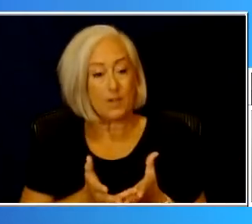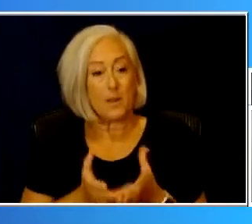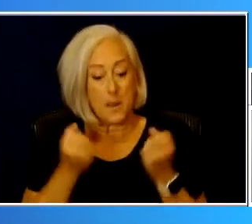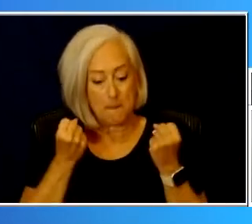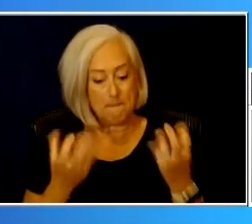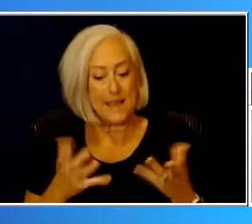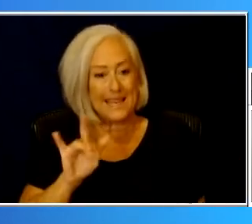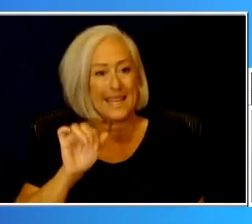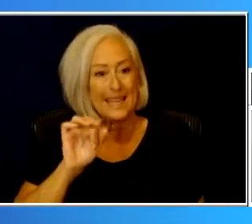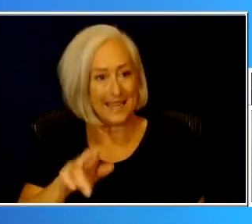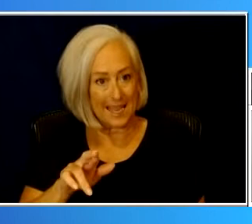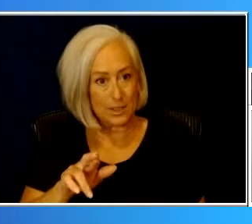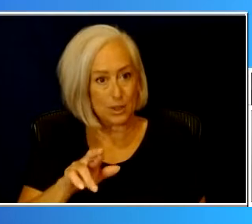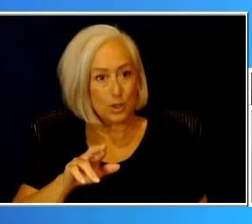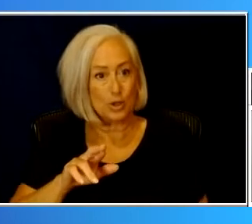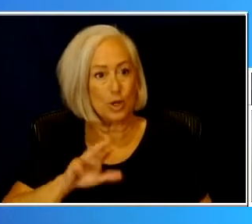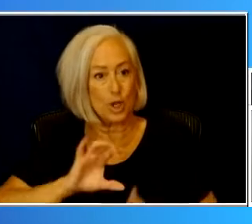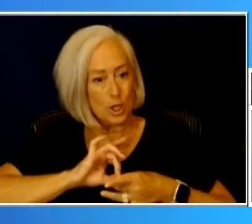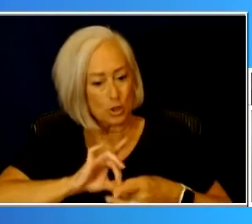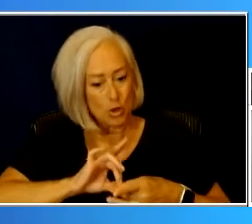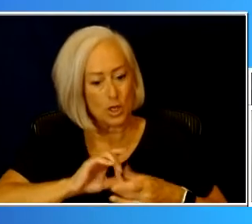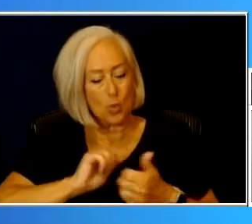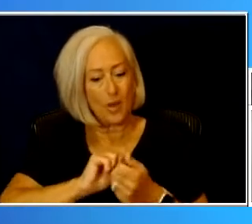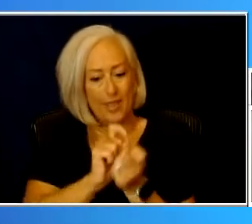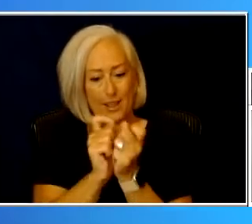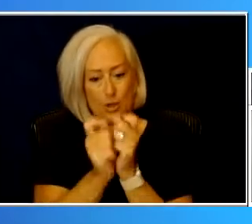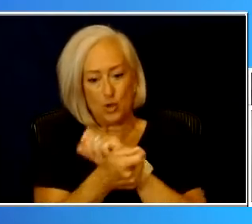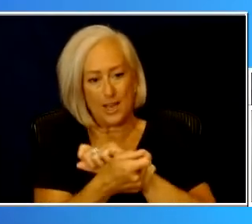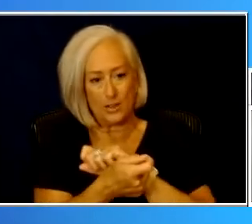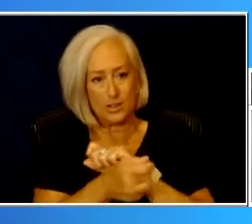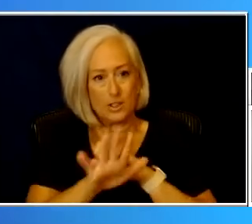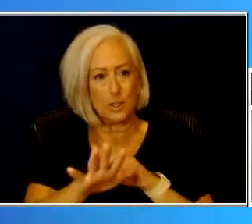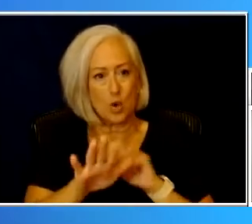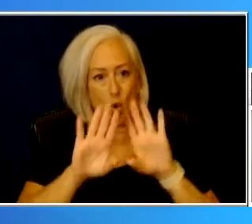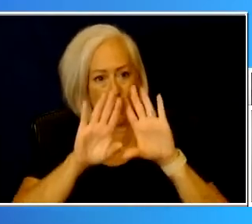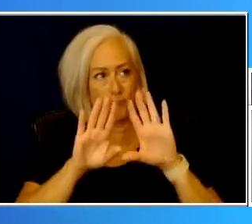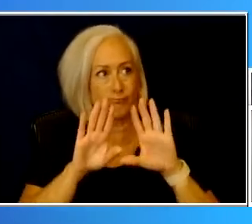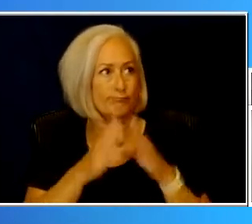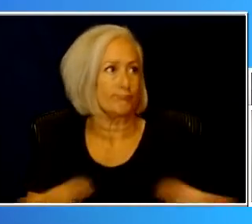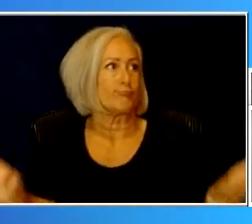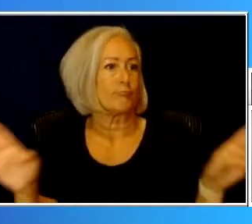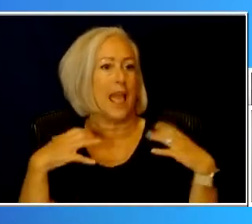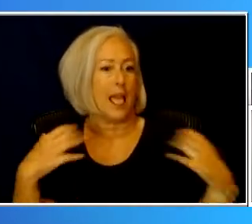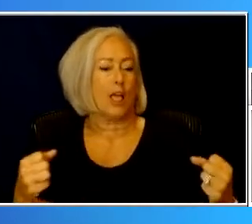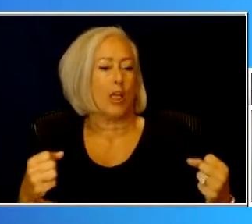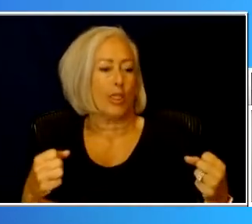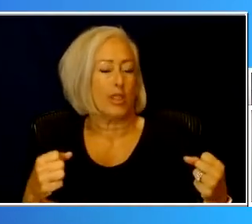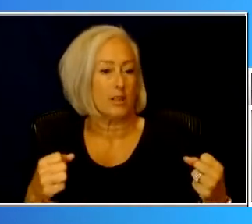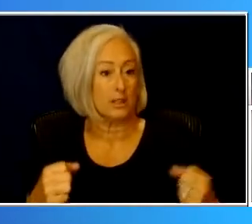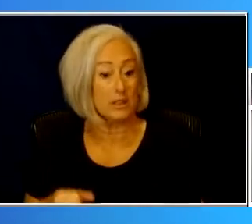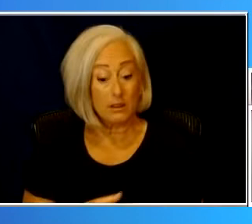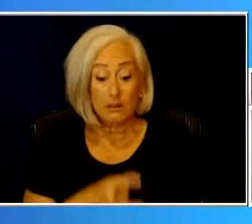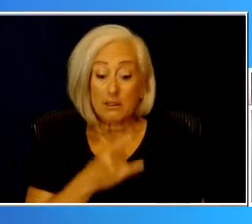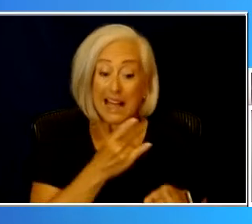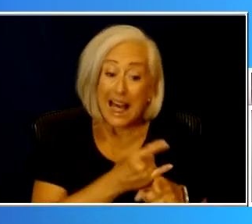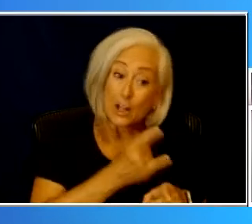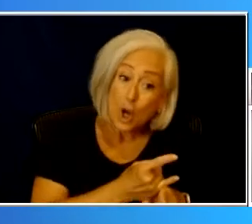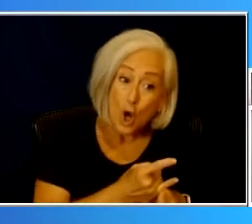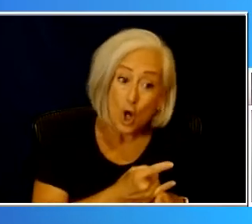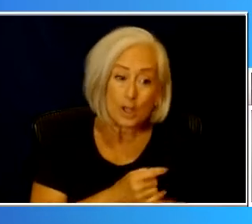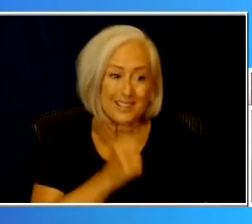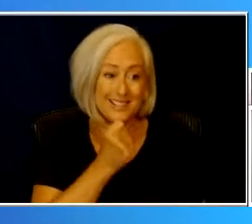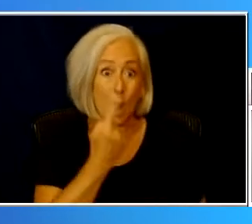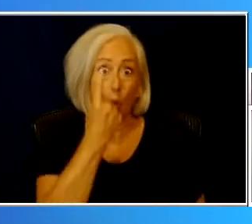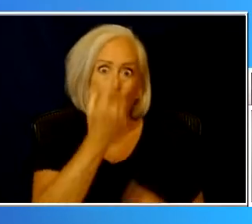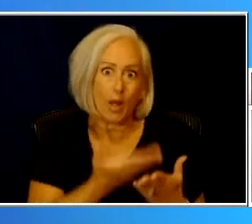changes in your overall health status. And while alcohol is not one thing that's directly linked